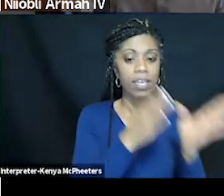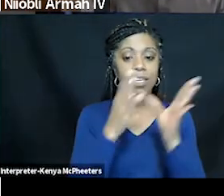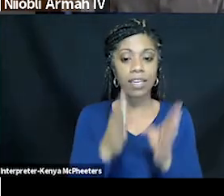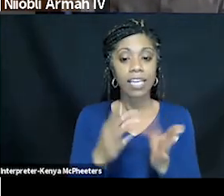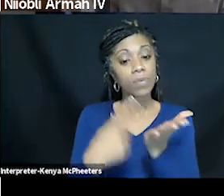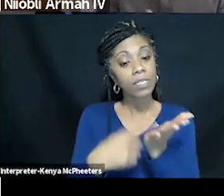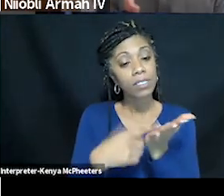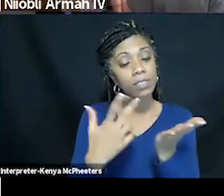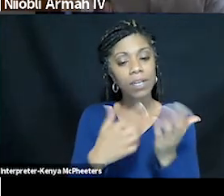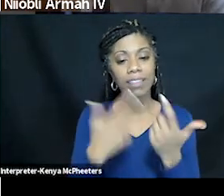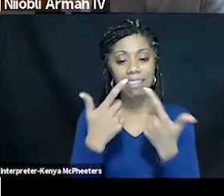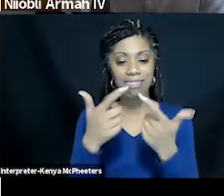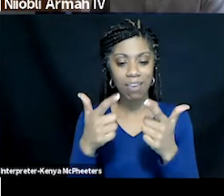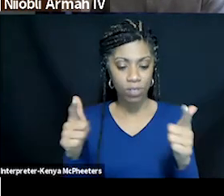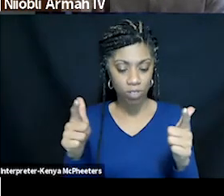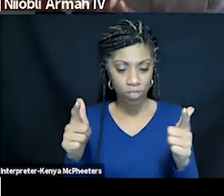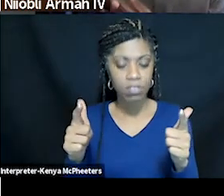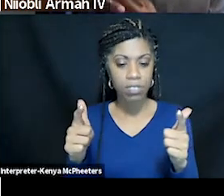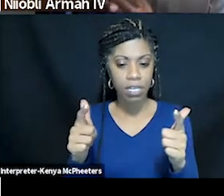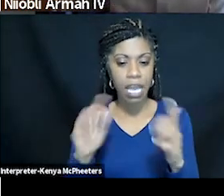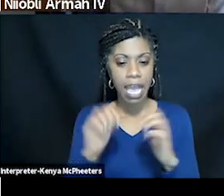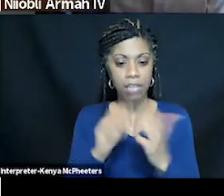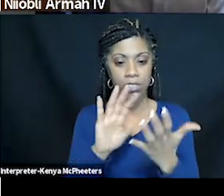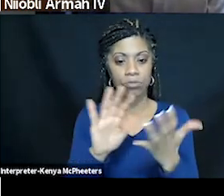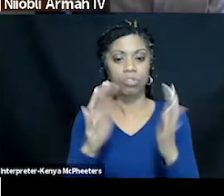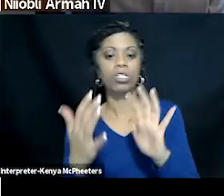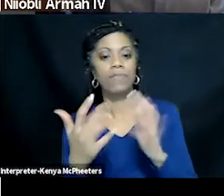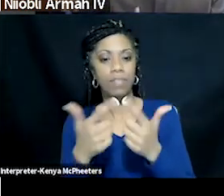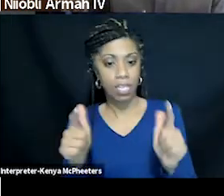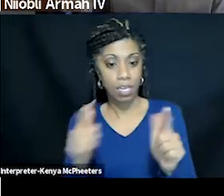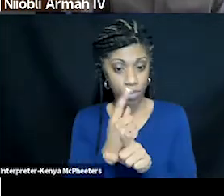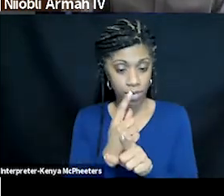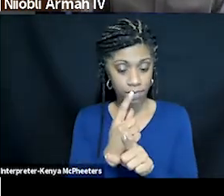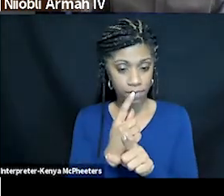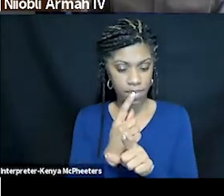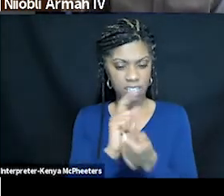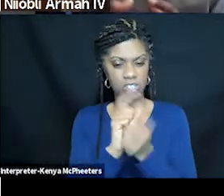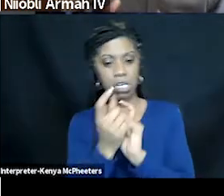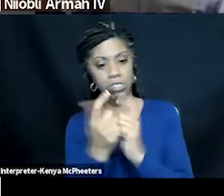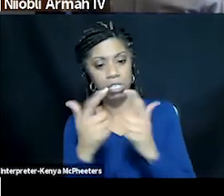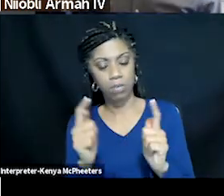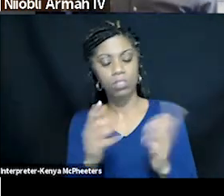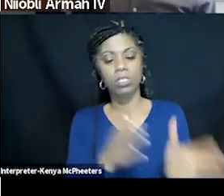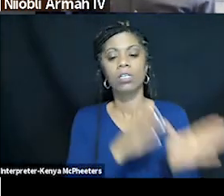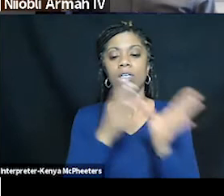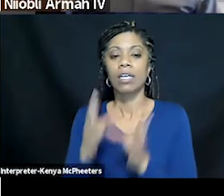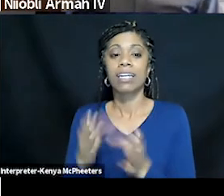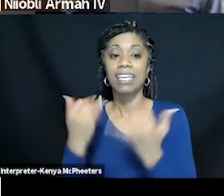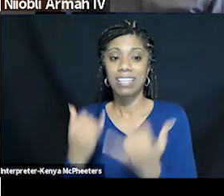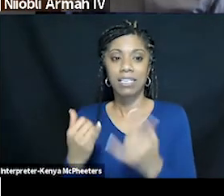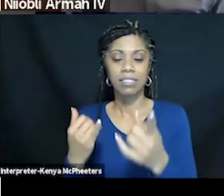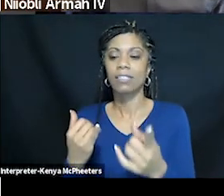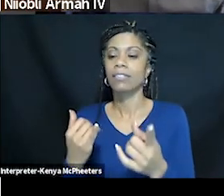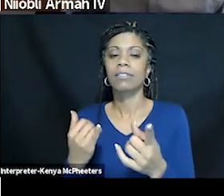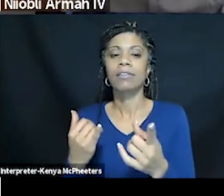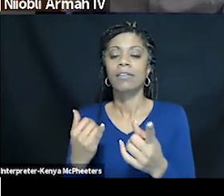how we can shift there. This last point is about the network. And when I say network, in all aspects of the network.